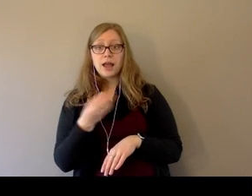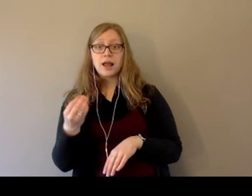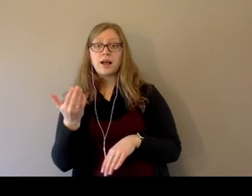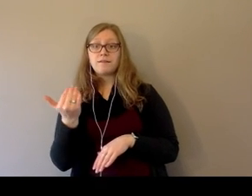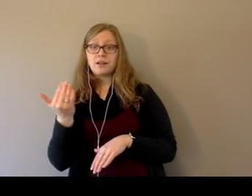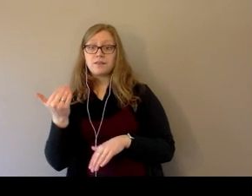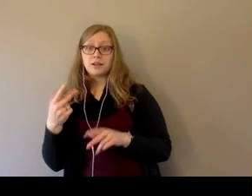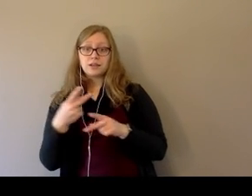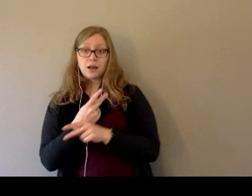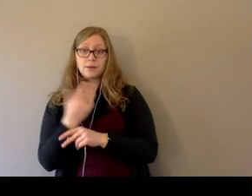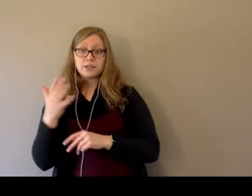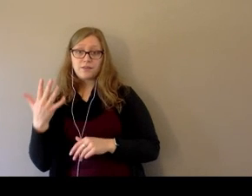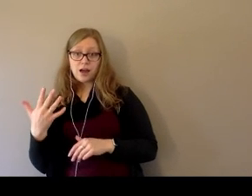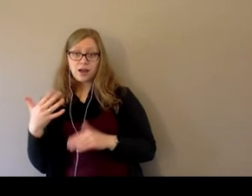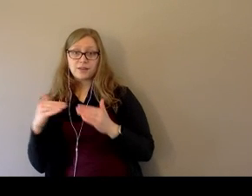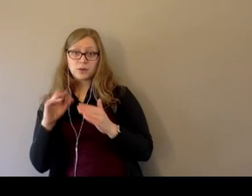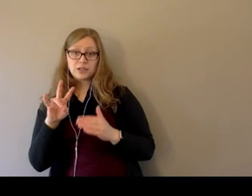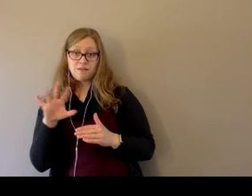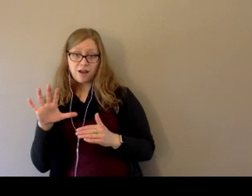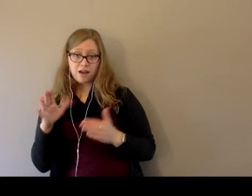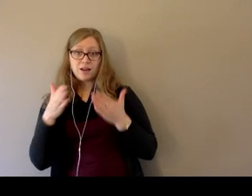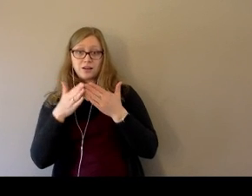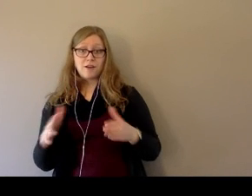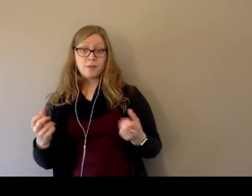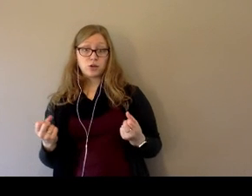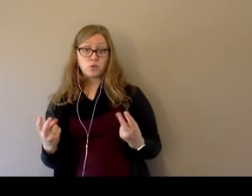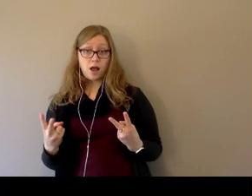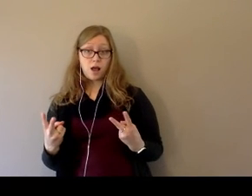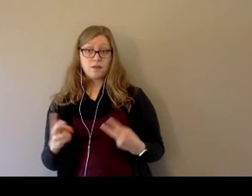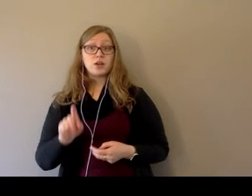by 12. And so x is going to be